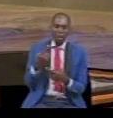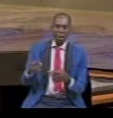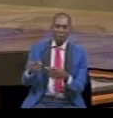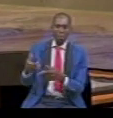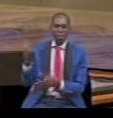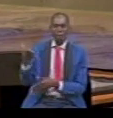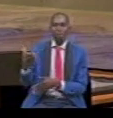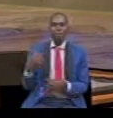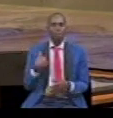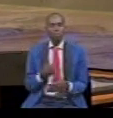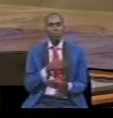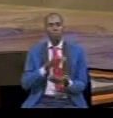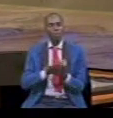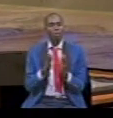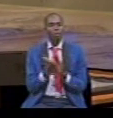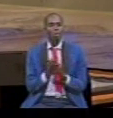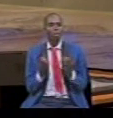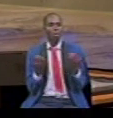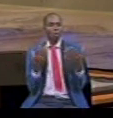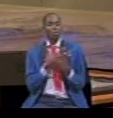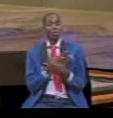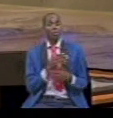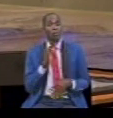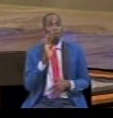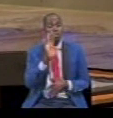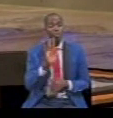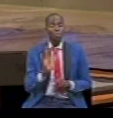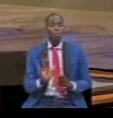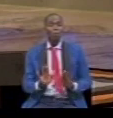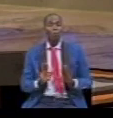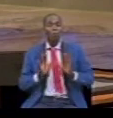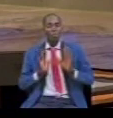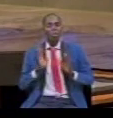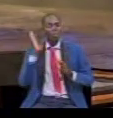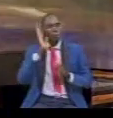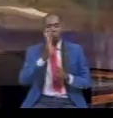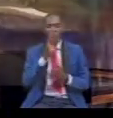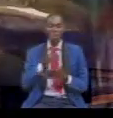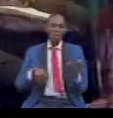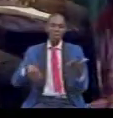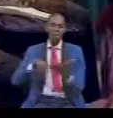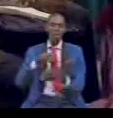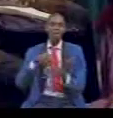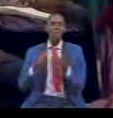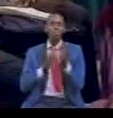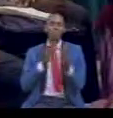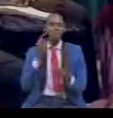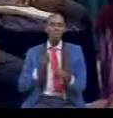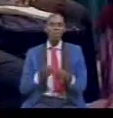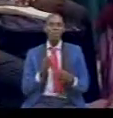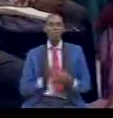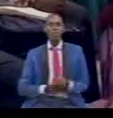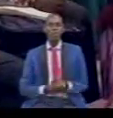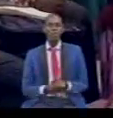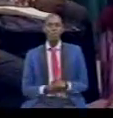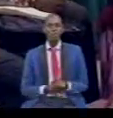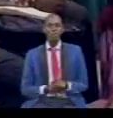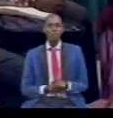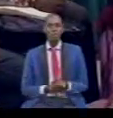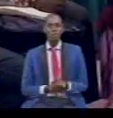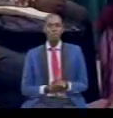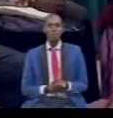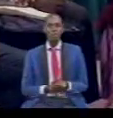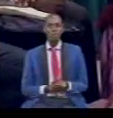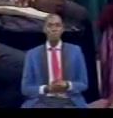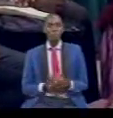then we'll become afraid. Your fears will be canceled in Jesus' name. For